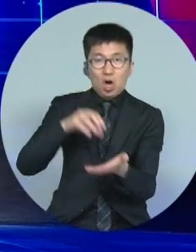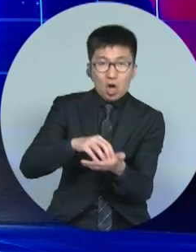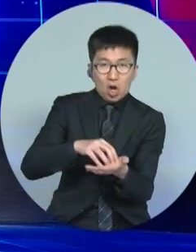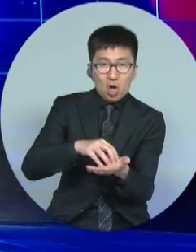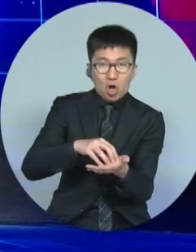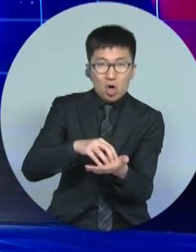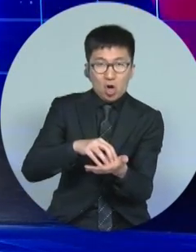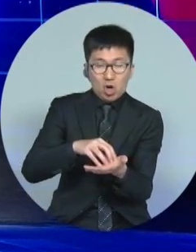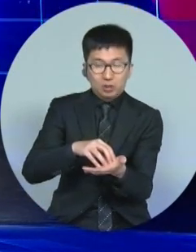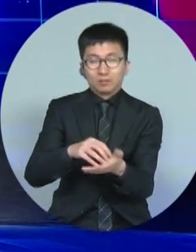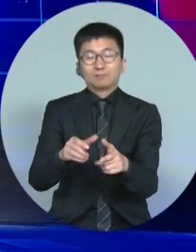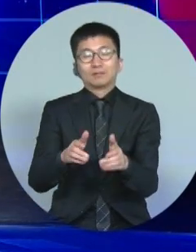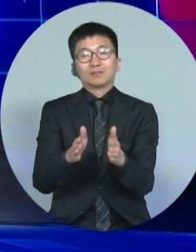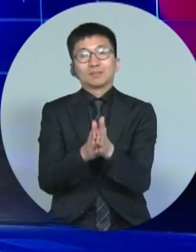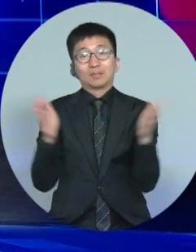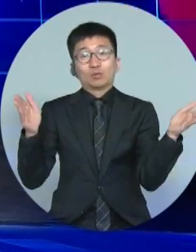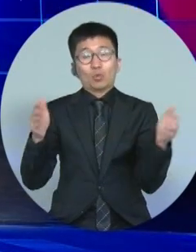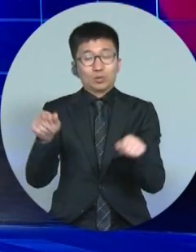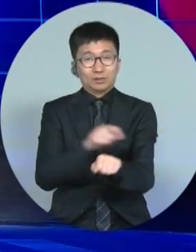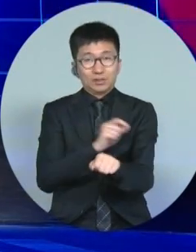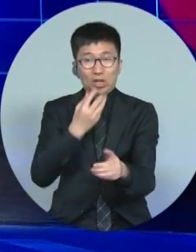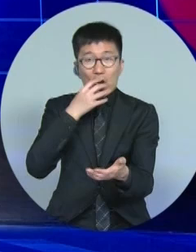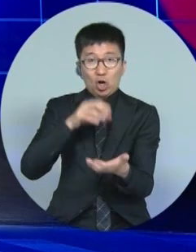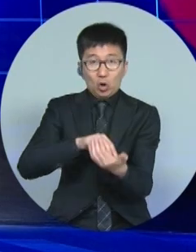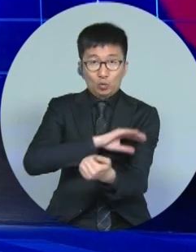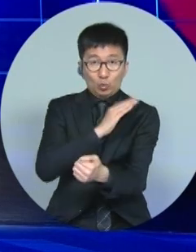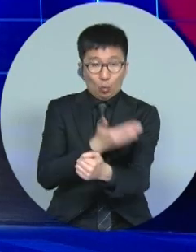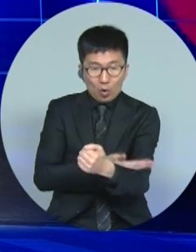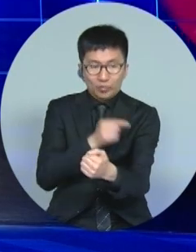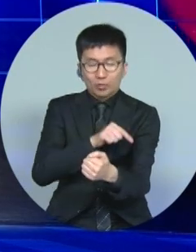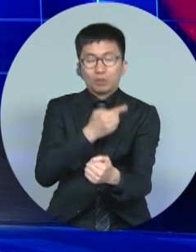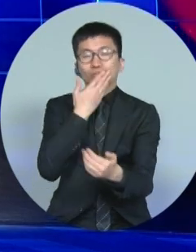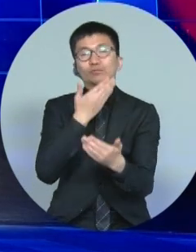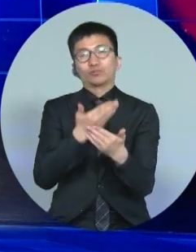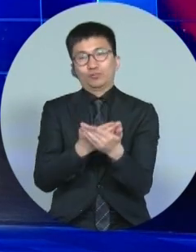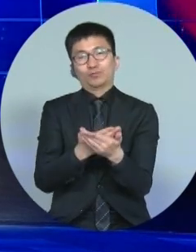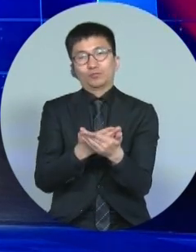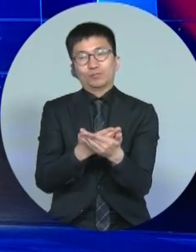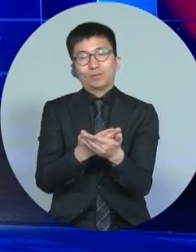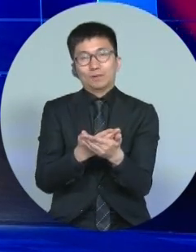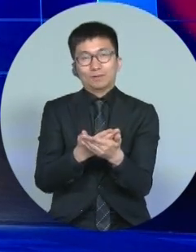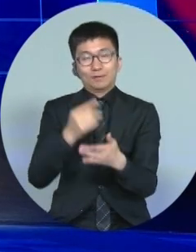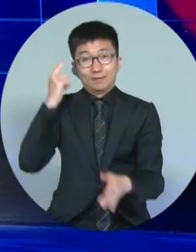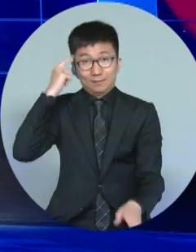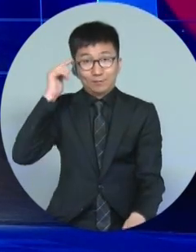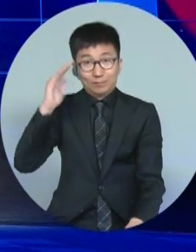the holder of a patent a guaranteed monopoly income for 20 years.